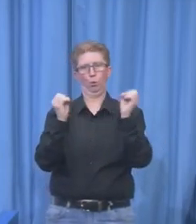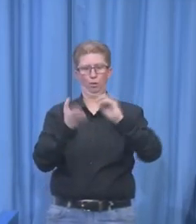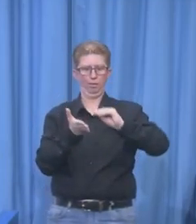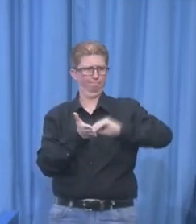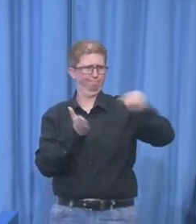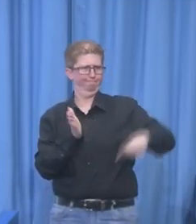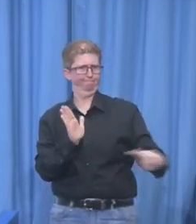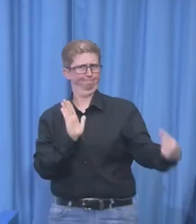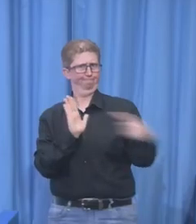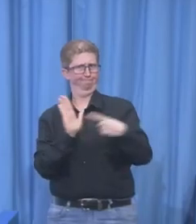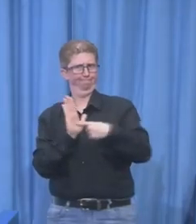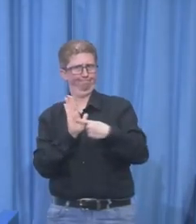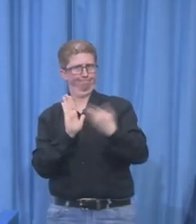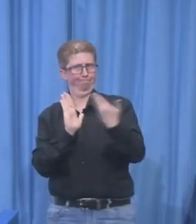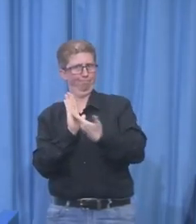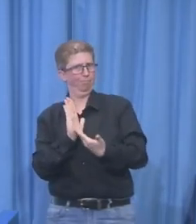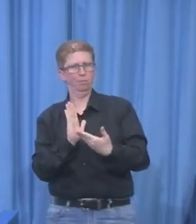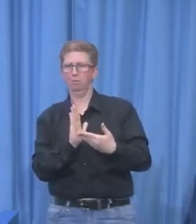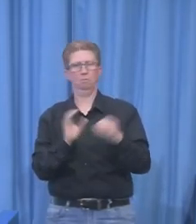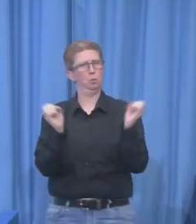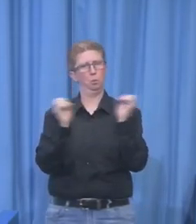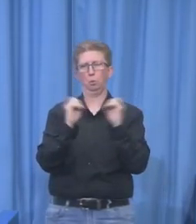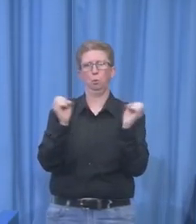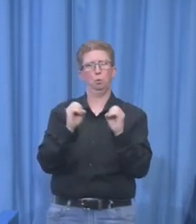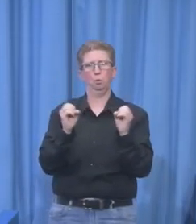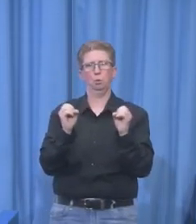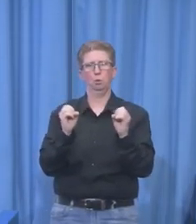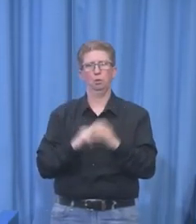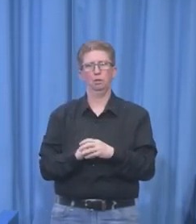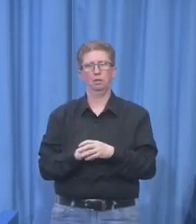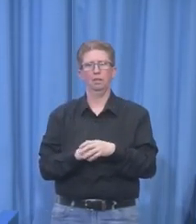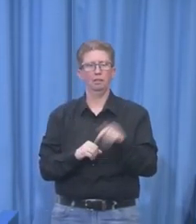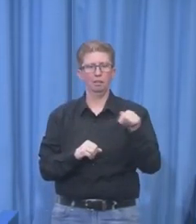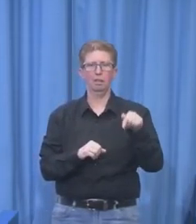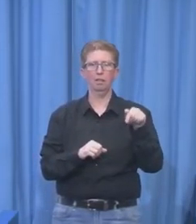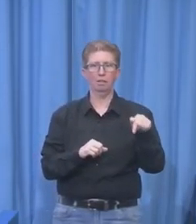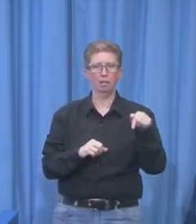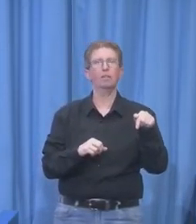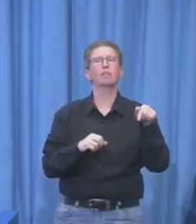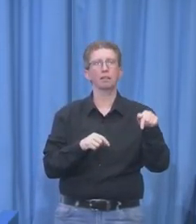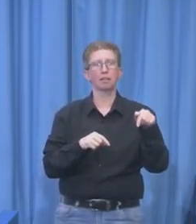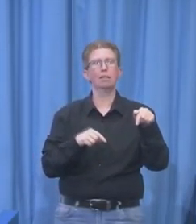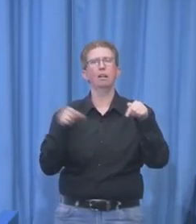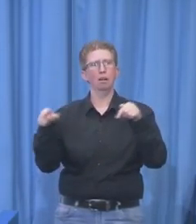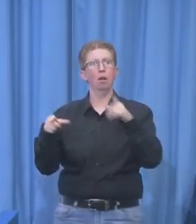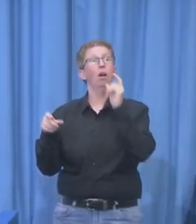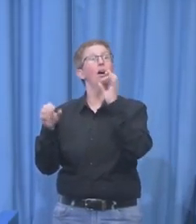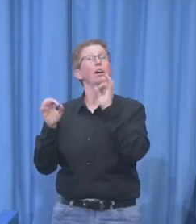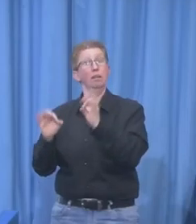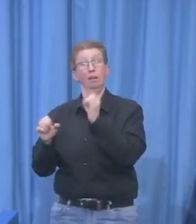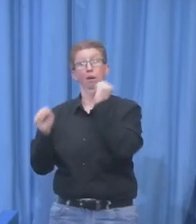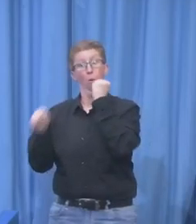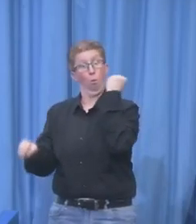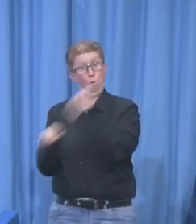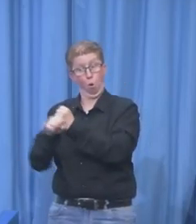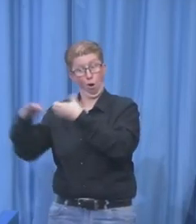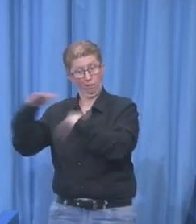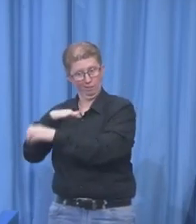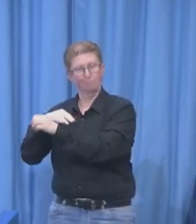employer and intern is not like the relationship between employer and employee. If the employer is not